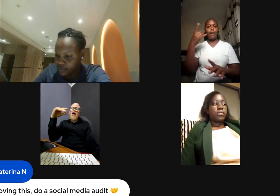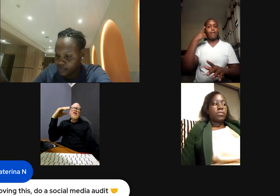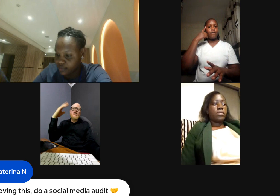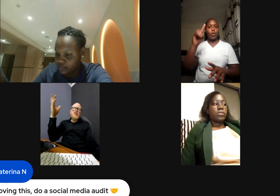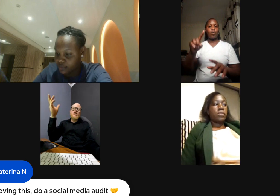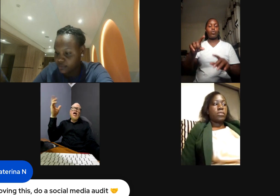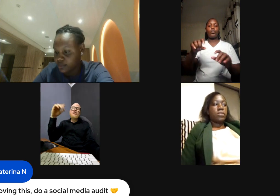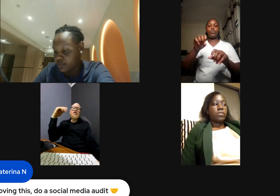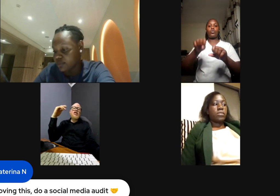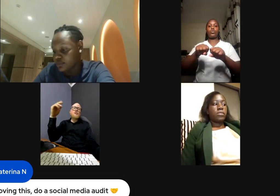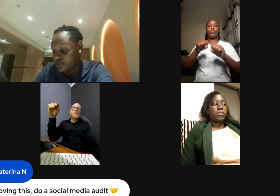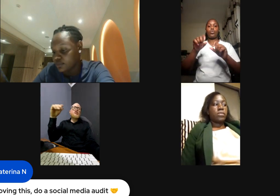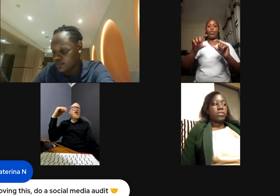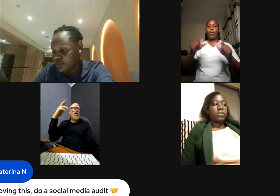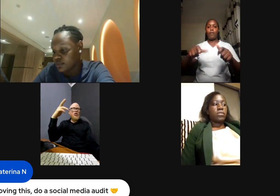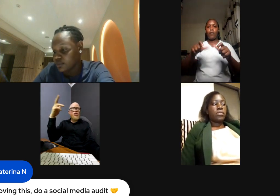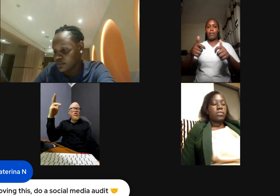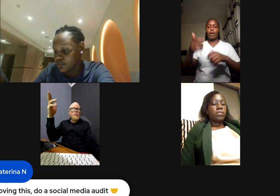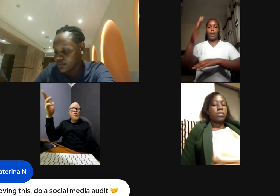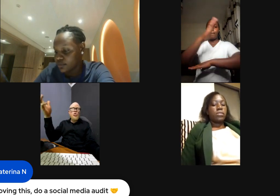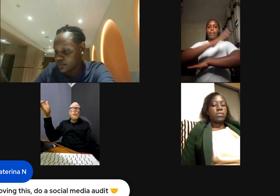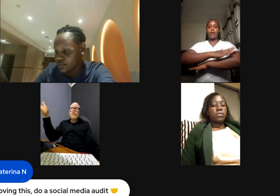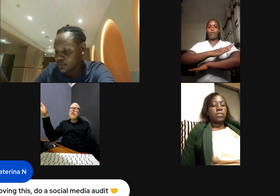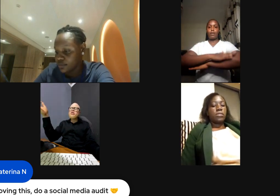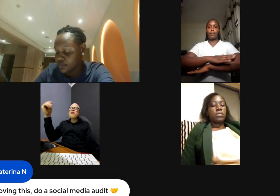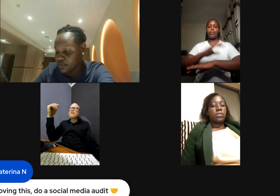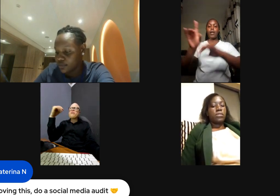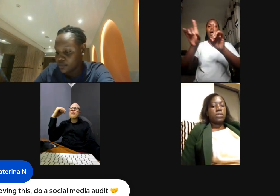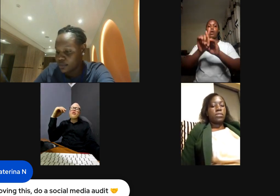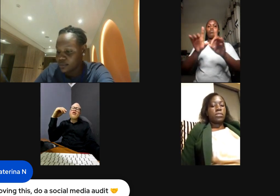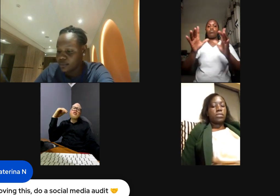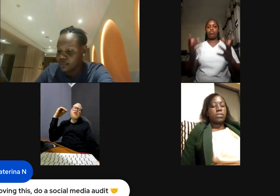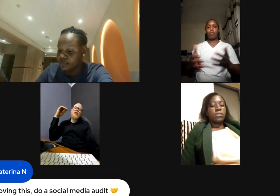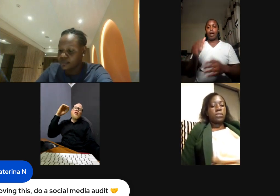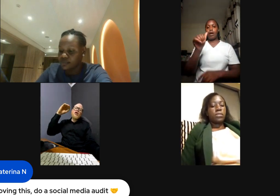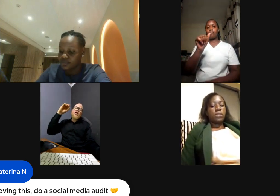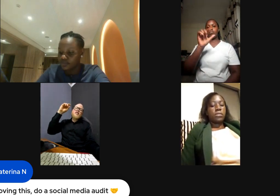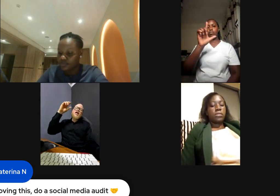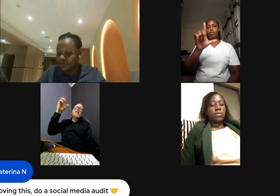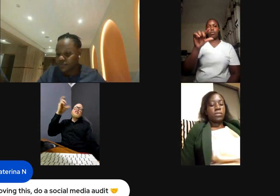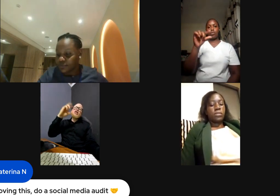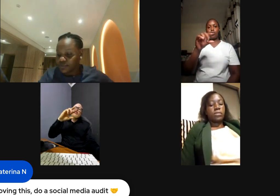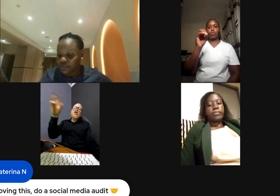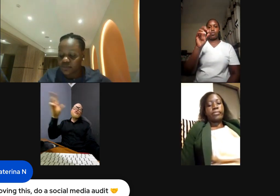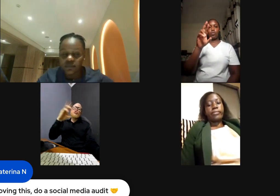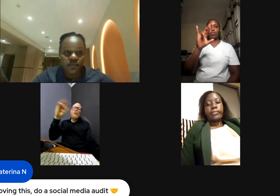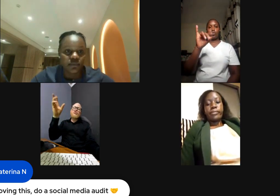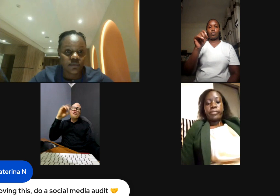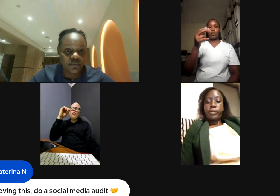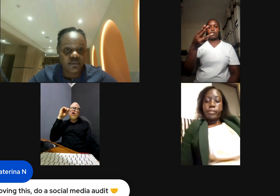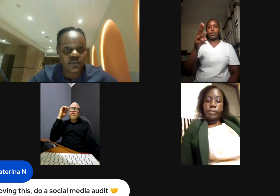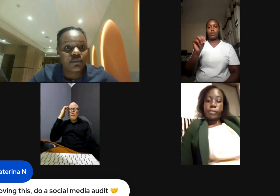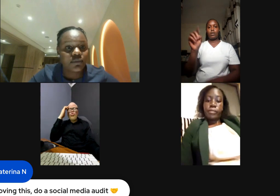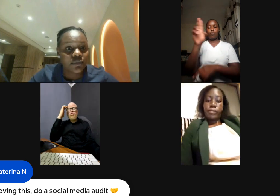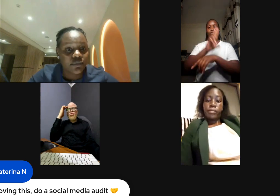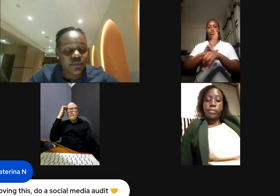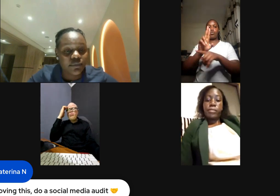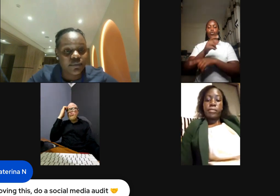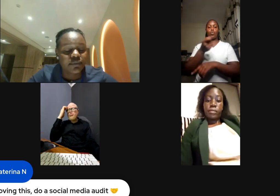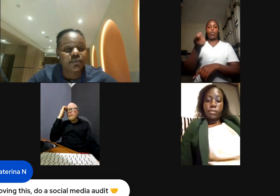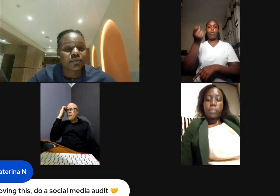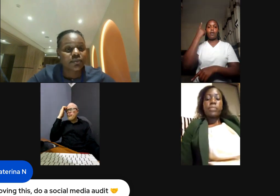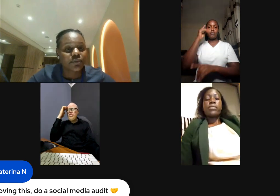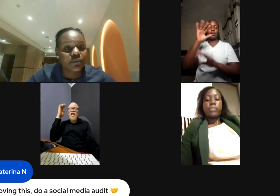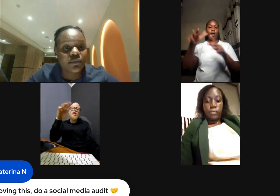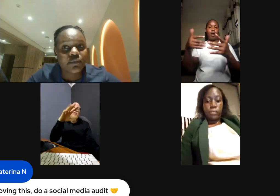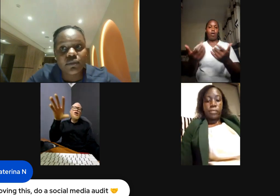platforms. And it is what the algorithm uses to make sure that it understands how your content works. And also you are